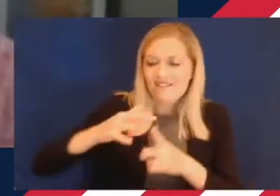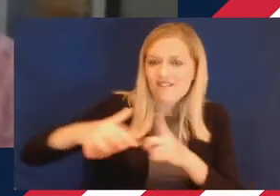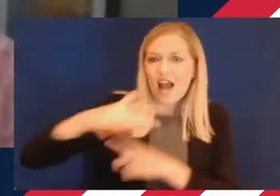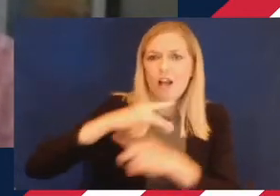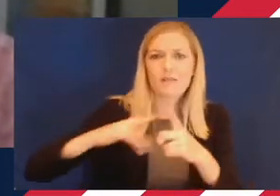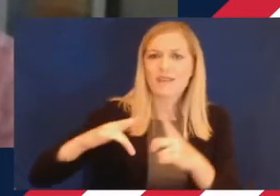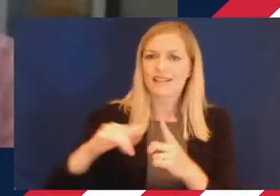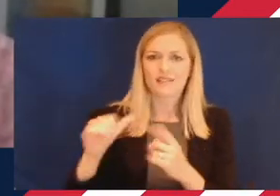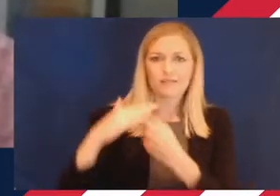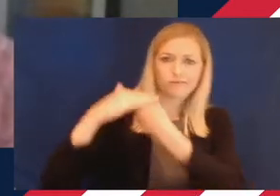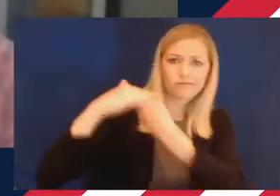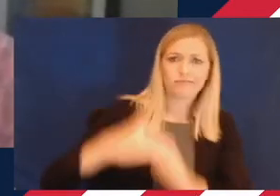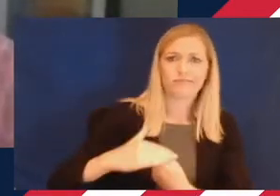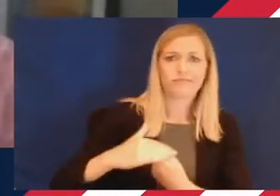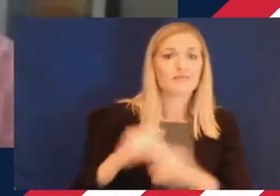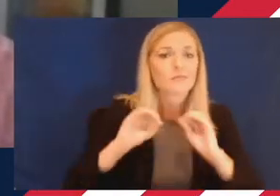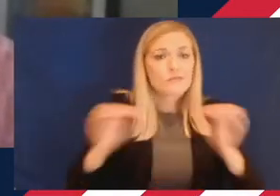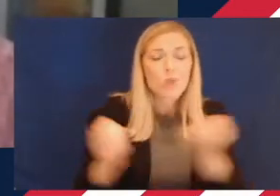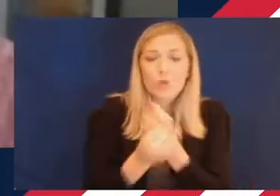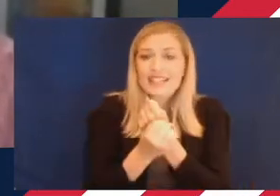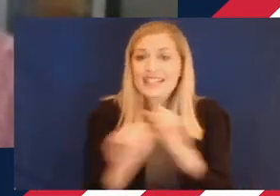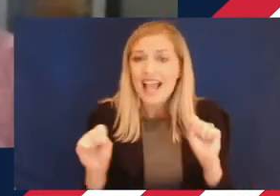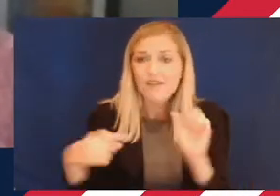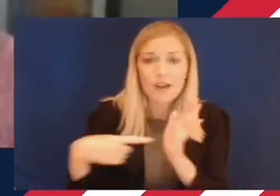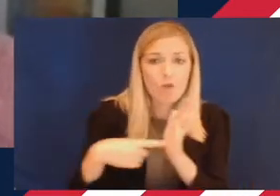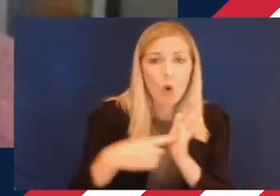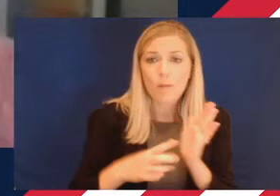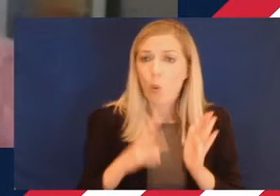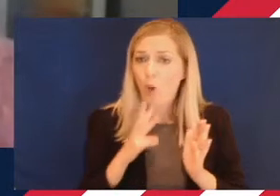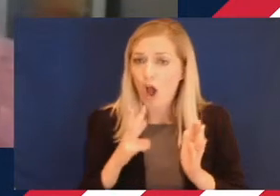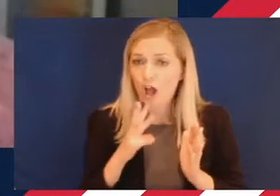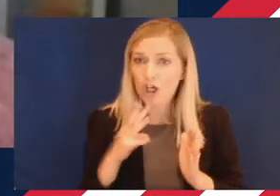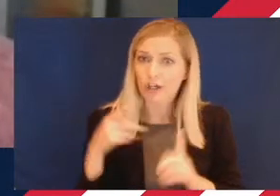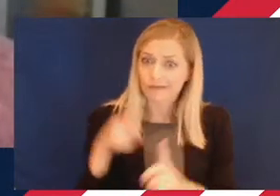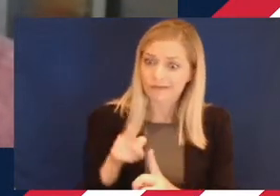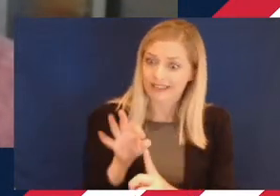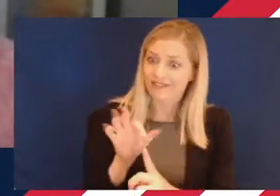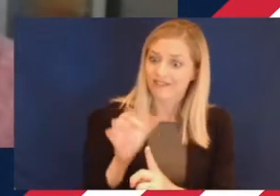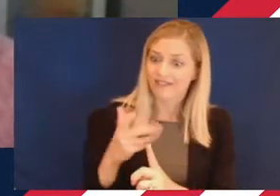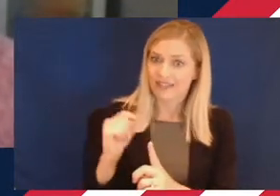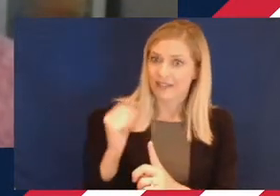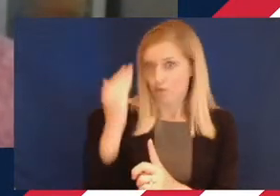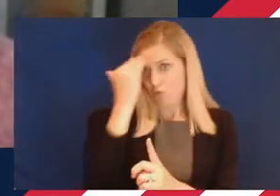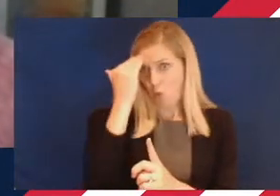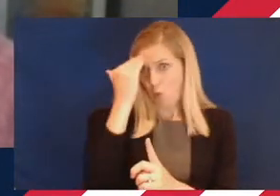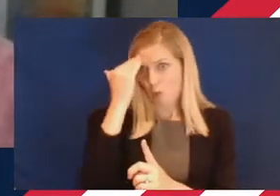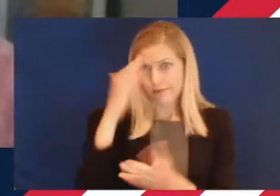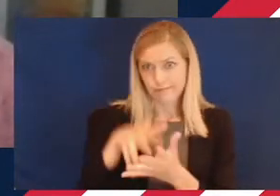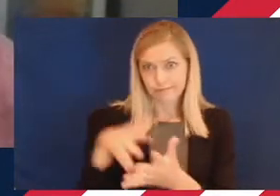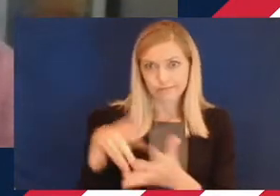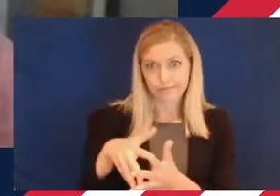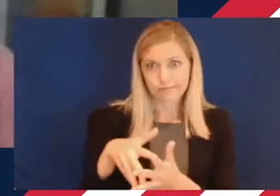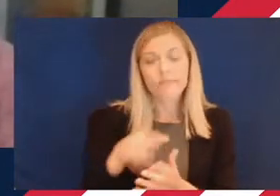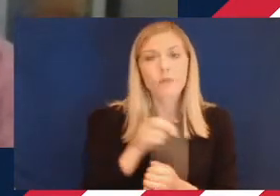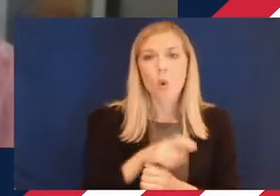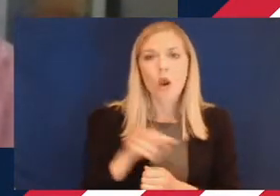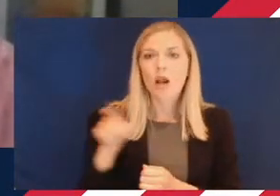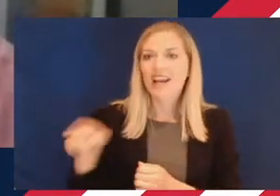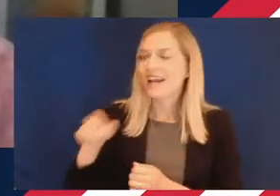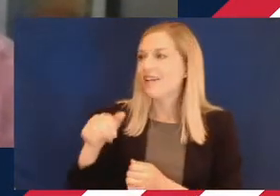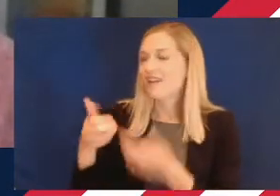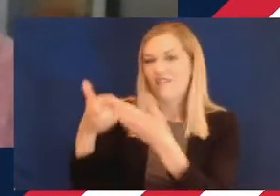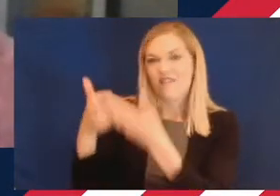and affordable water, as Flint knows too well, or living in the shadow of a polluting factory. These disparities